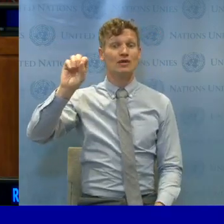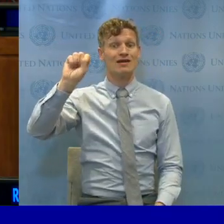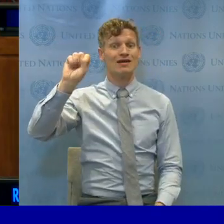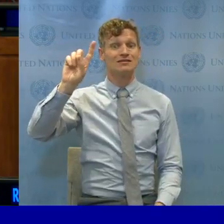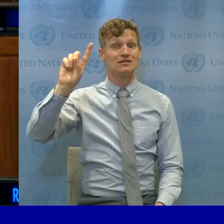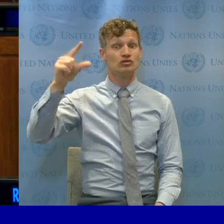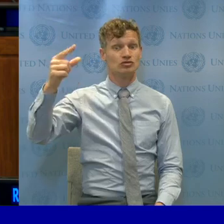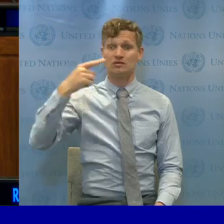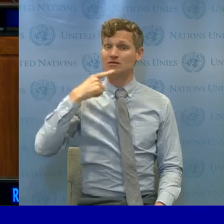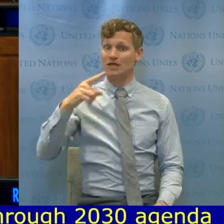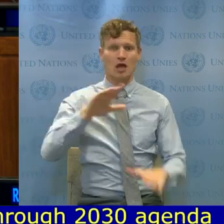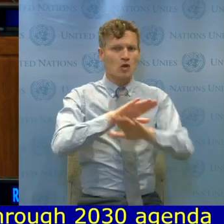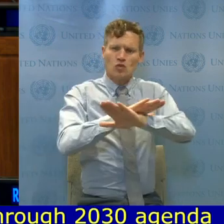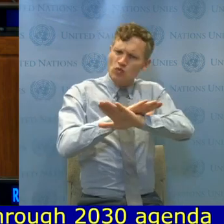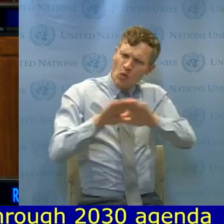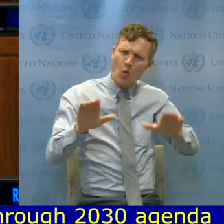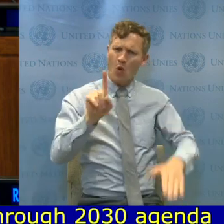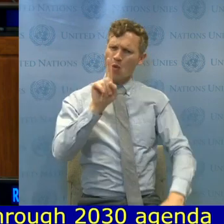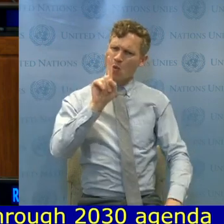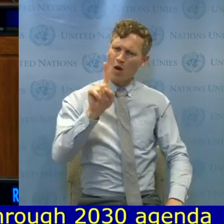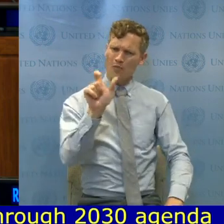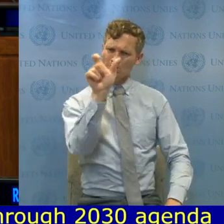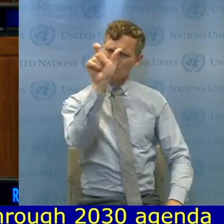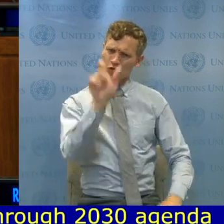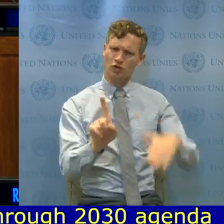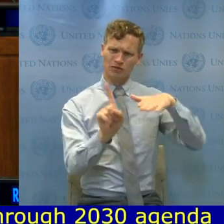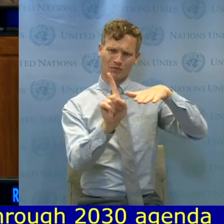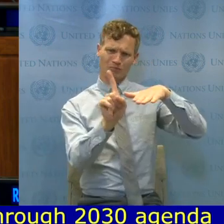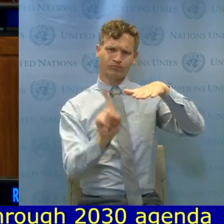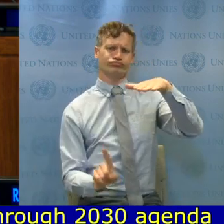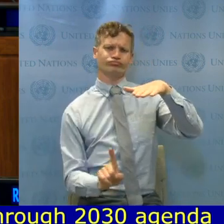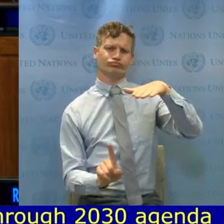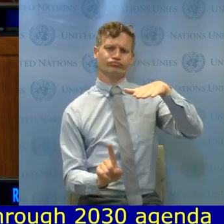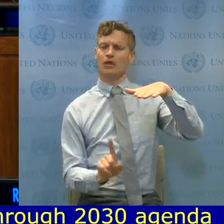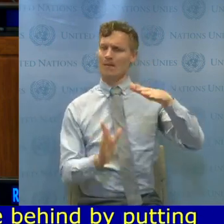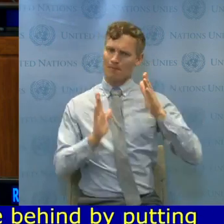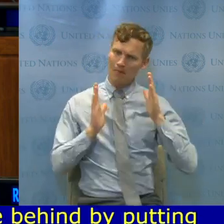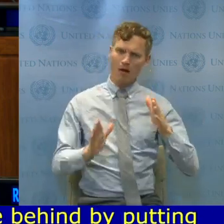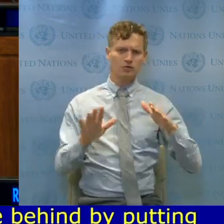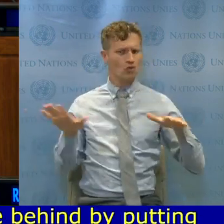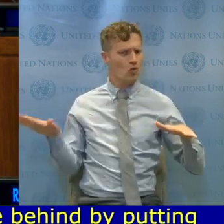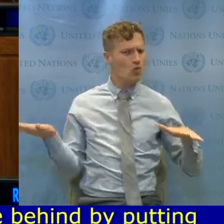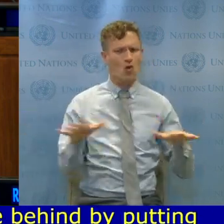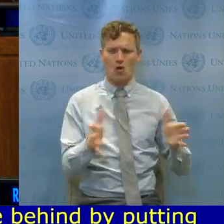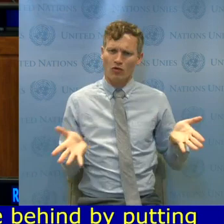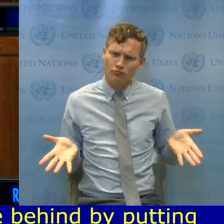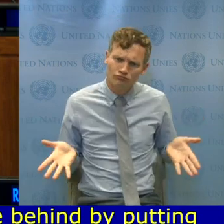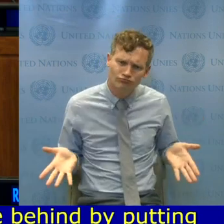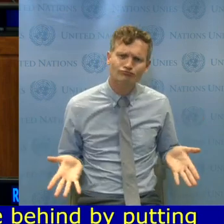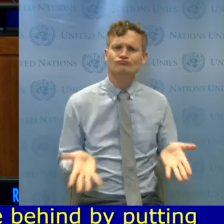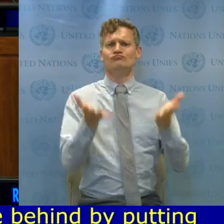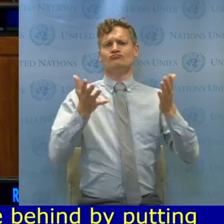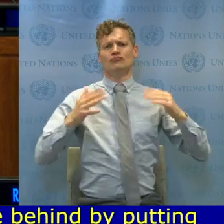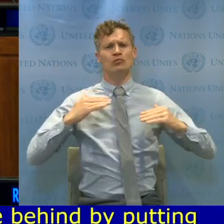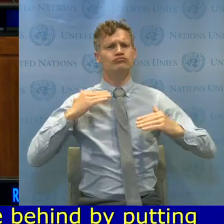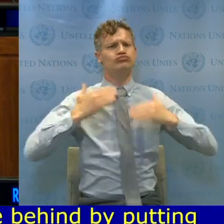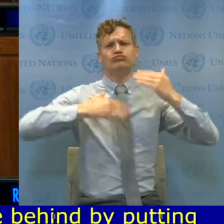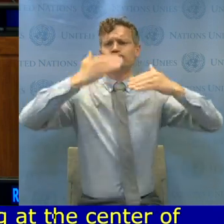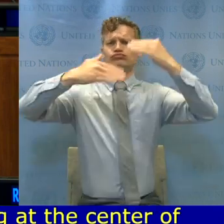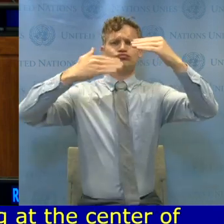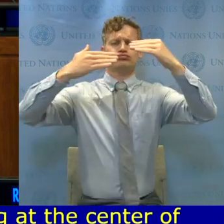center of our efforts towards achieving sustainable development. The implementation of SDGs, including the